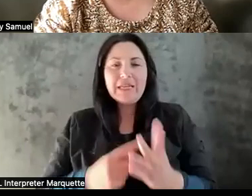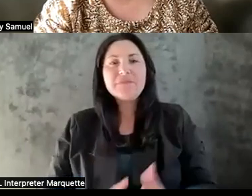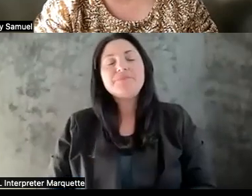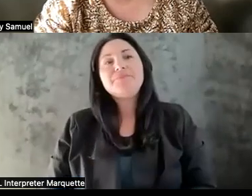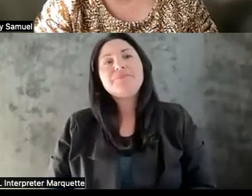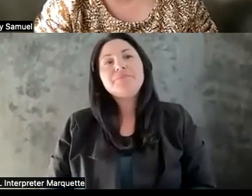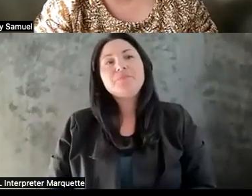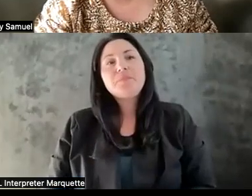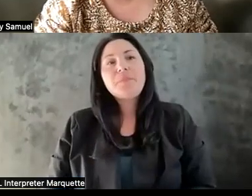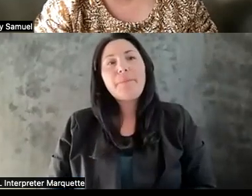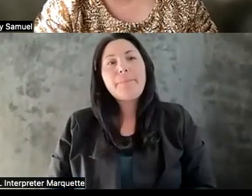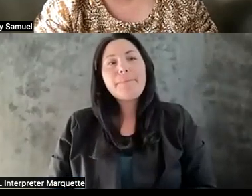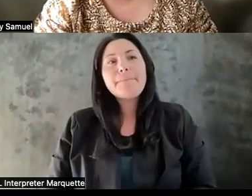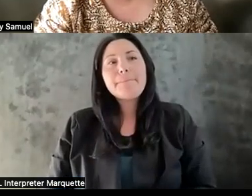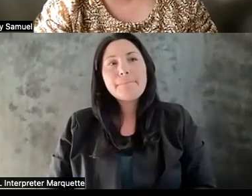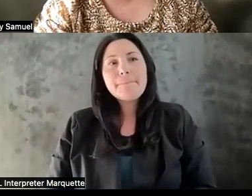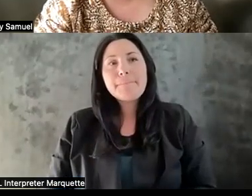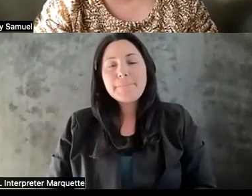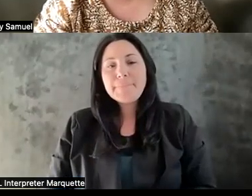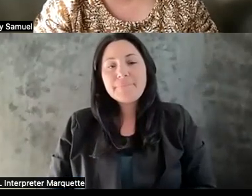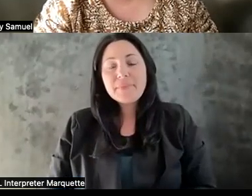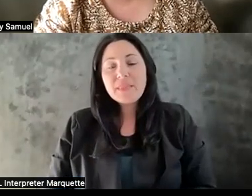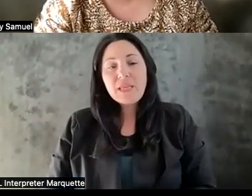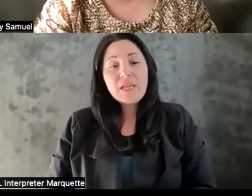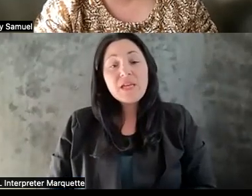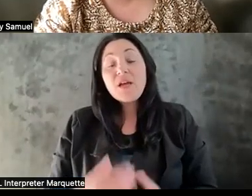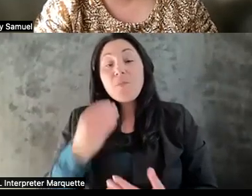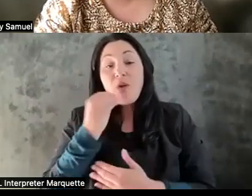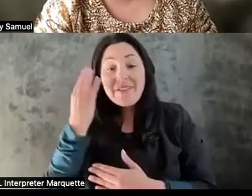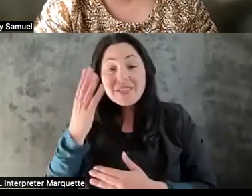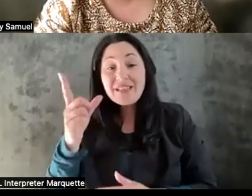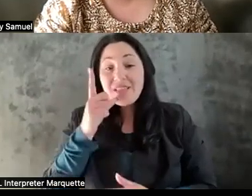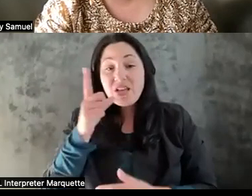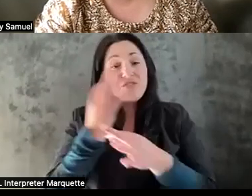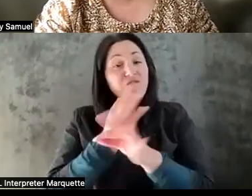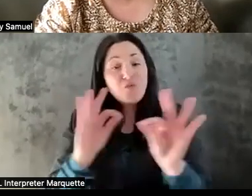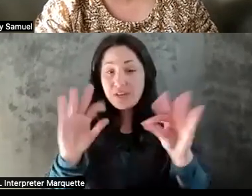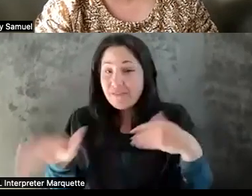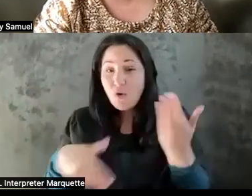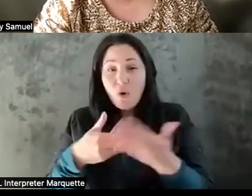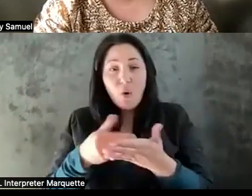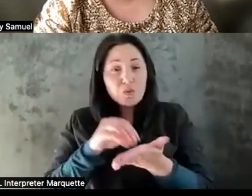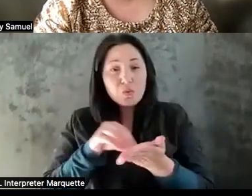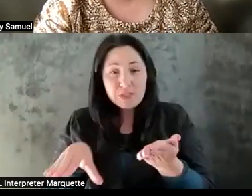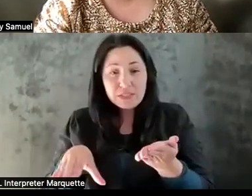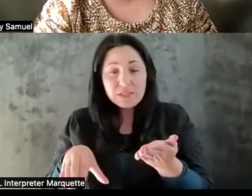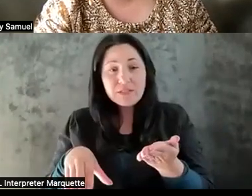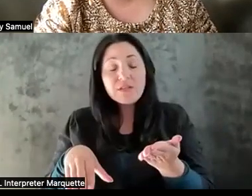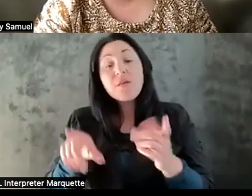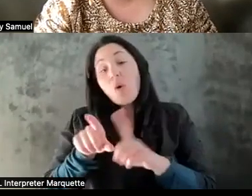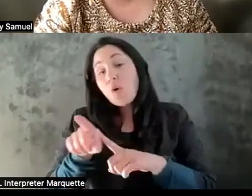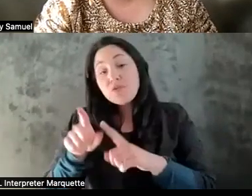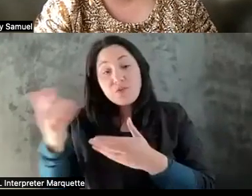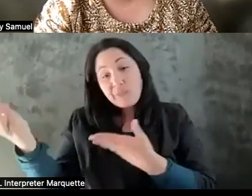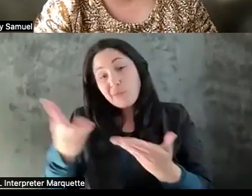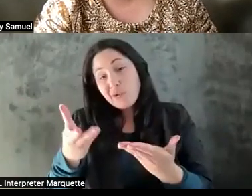Again, breakfast and lunch are free for all students, but you are also welcome to